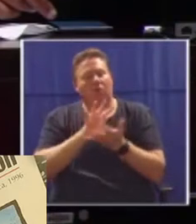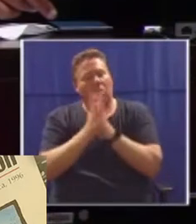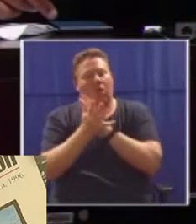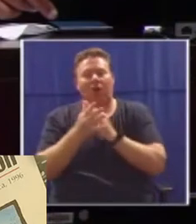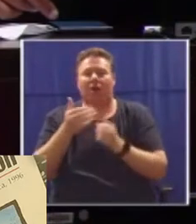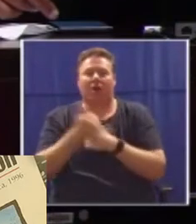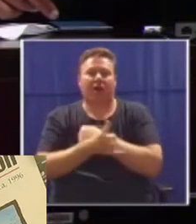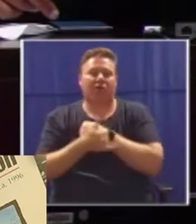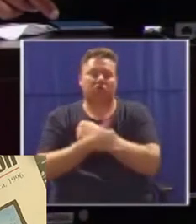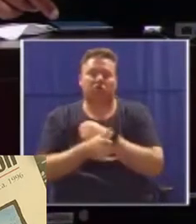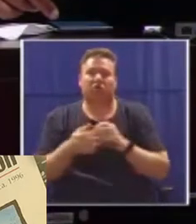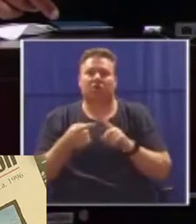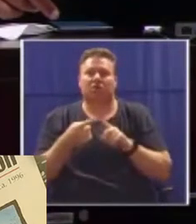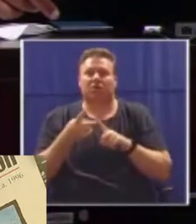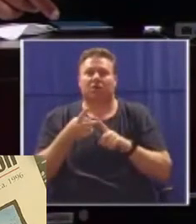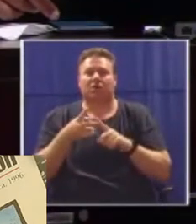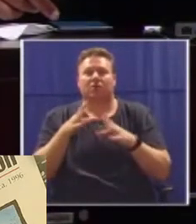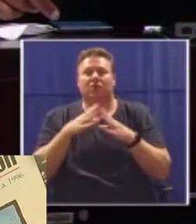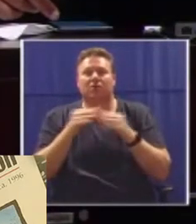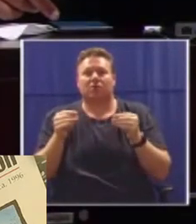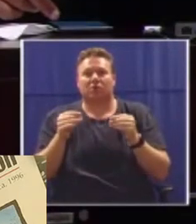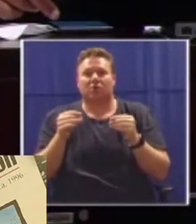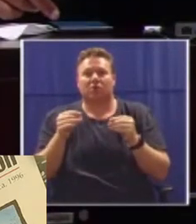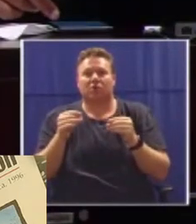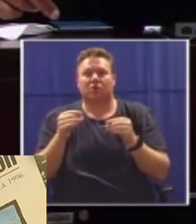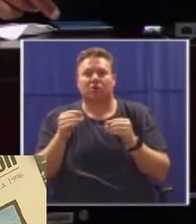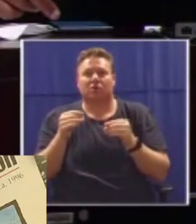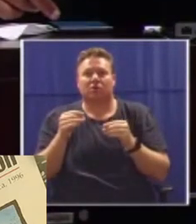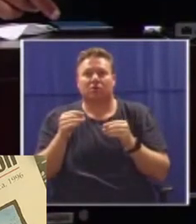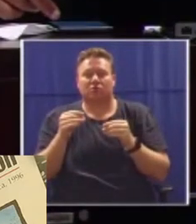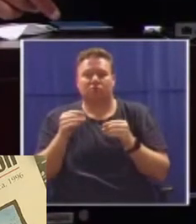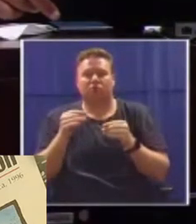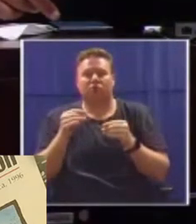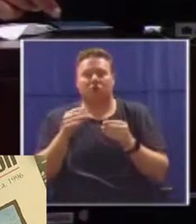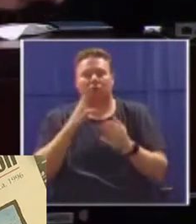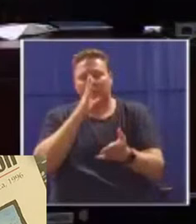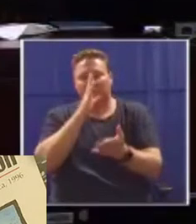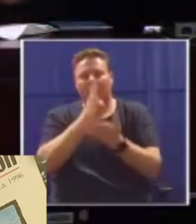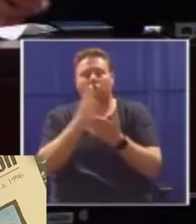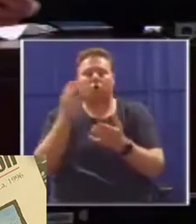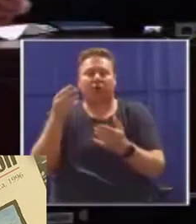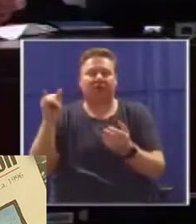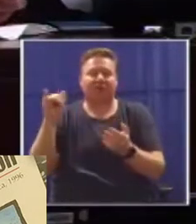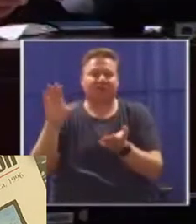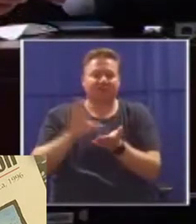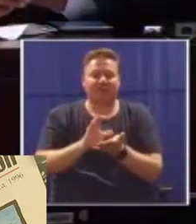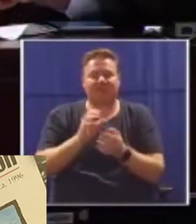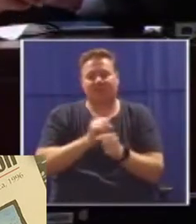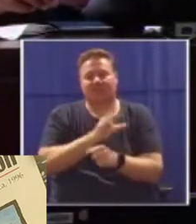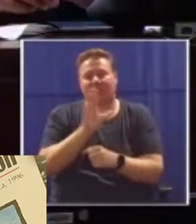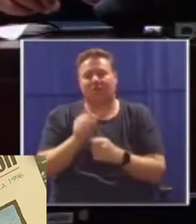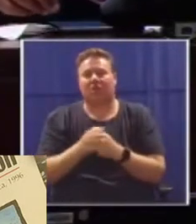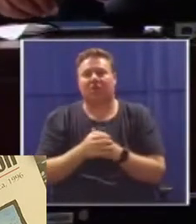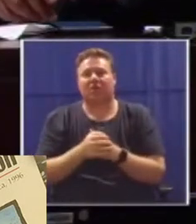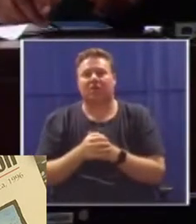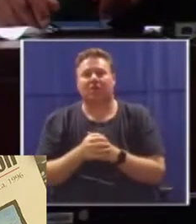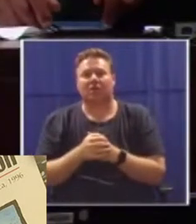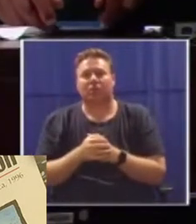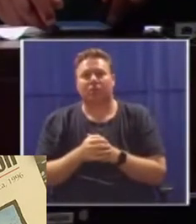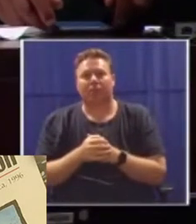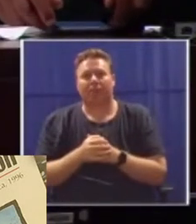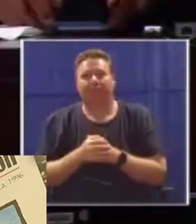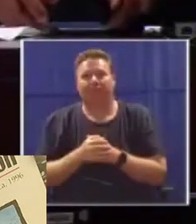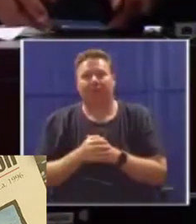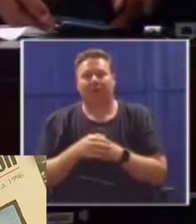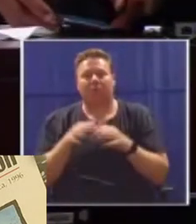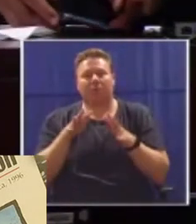country, preventing our foreign direct investment into our country, and those who are ruining the good